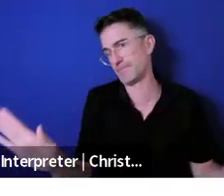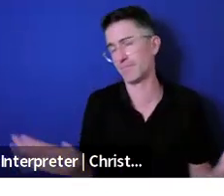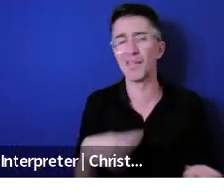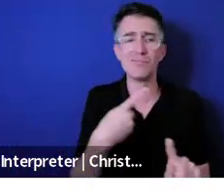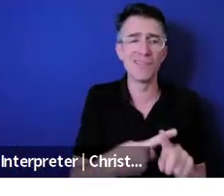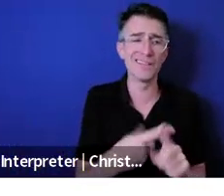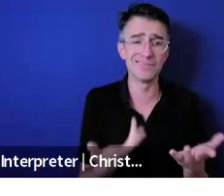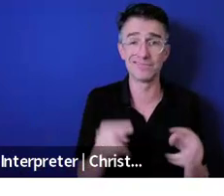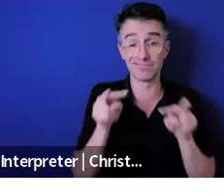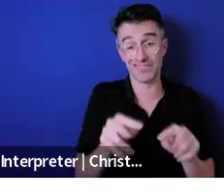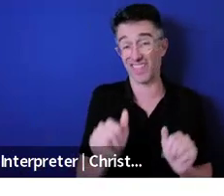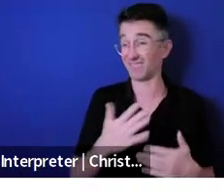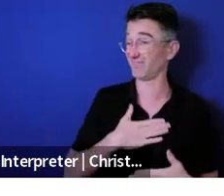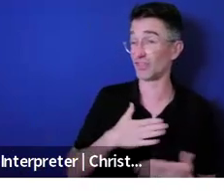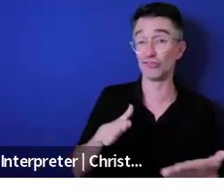us.